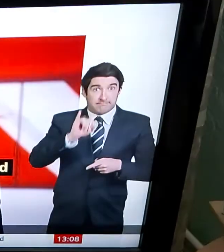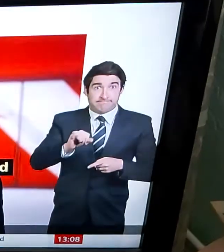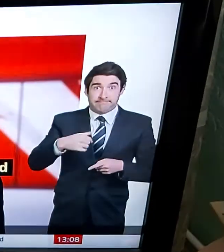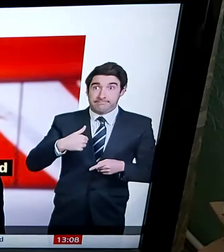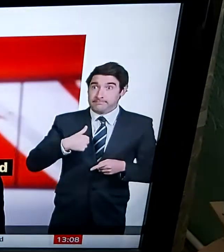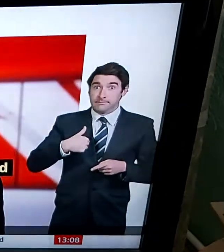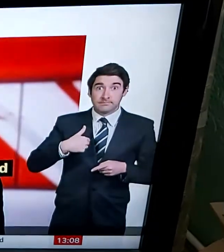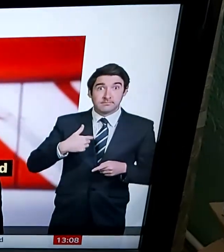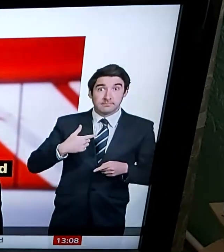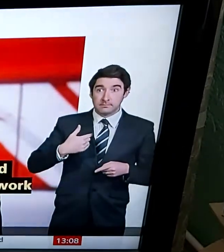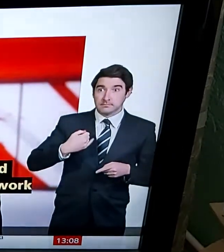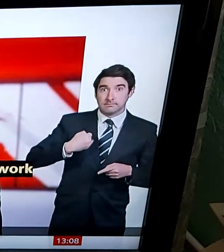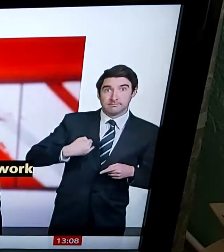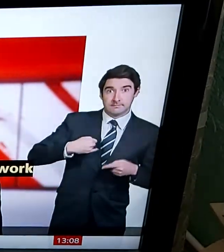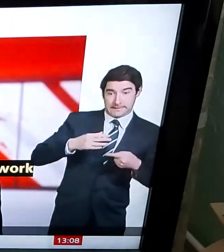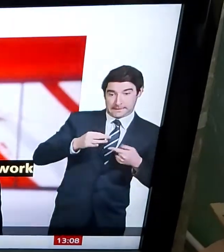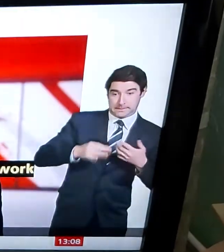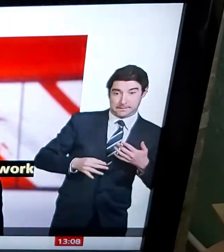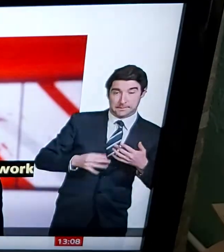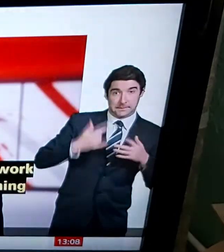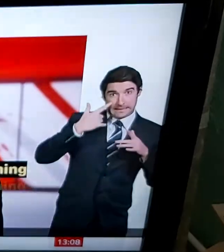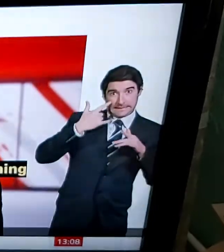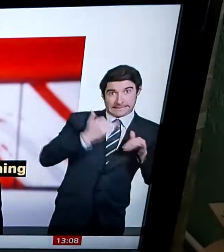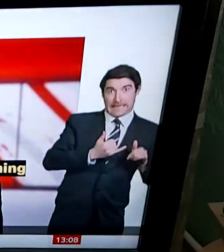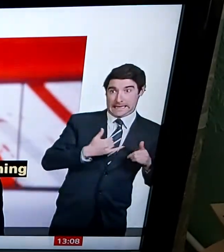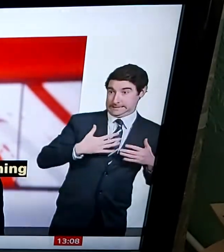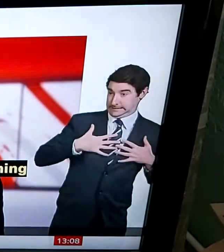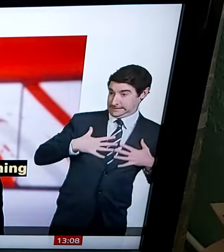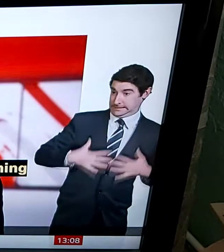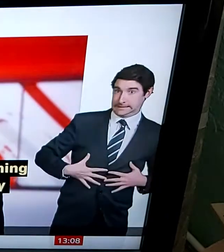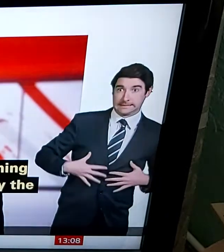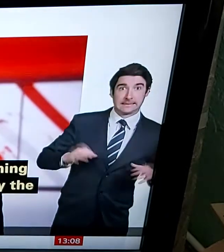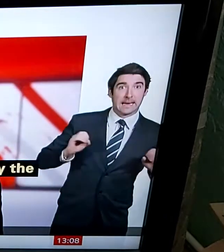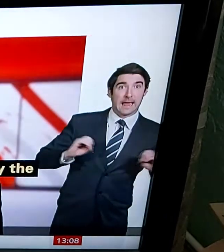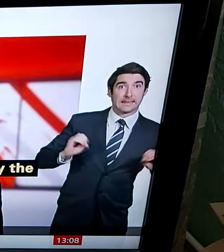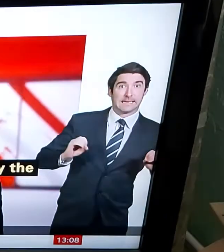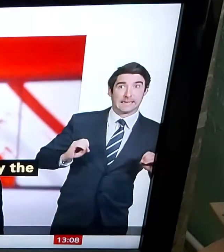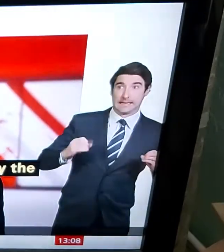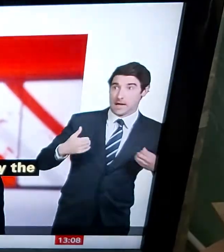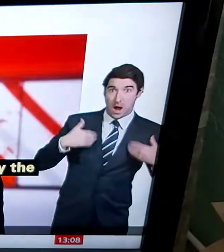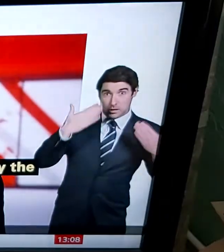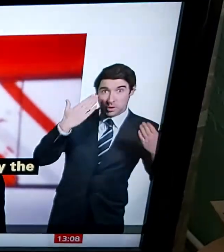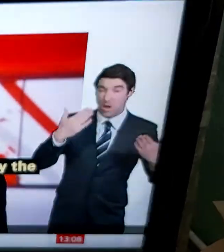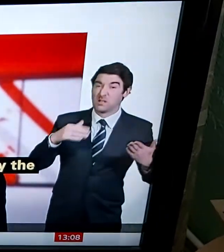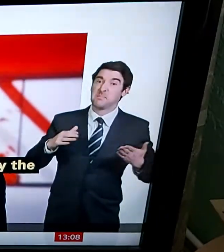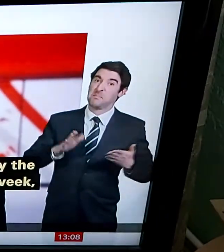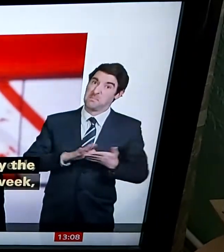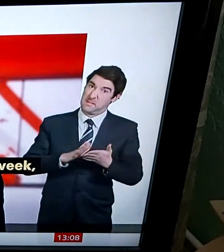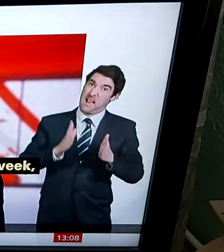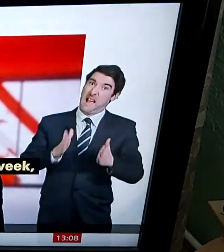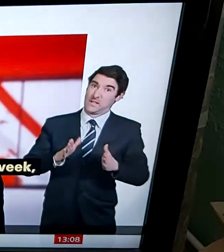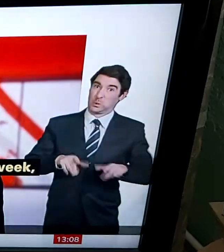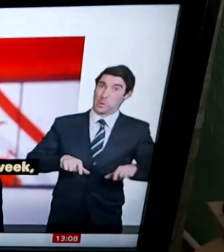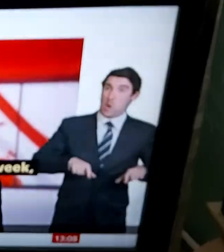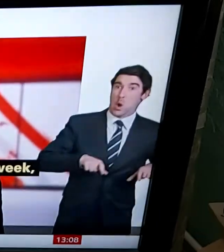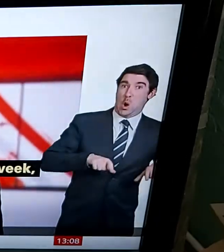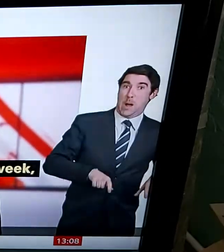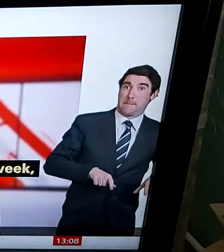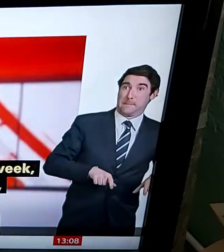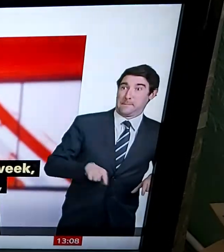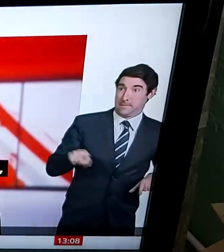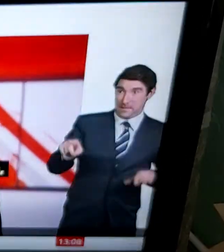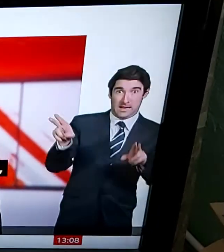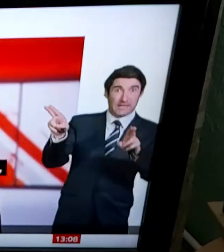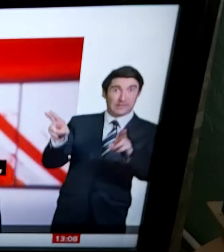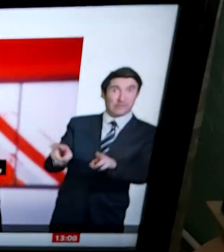beginning to happen. It was announced by the government at the end of last week. It's already happening in Wales. It's beginning to happen, but not a lot of evidence on the